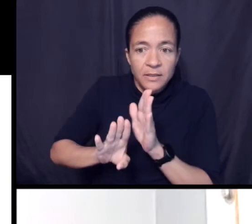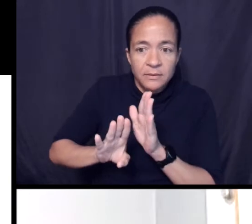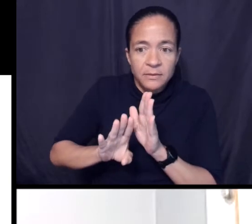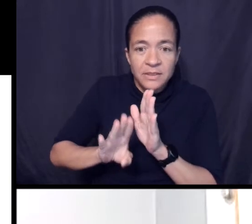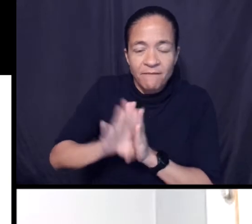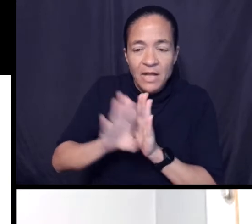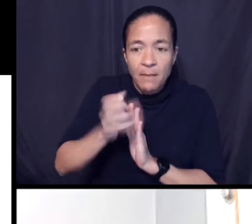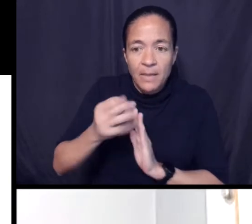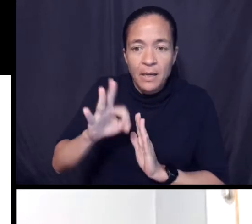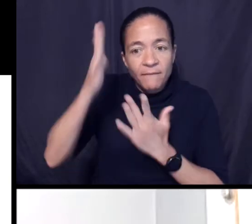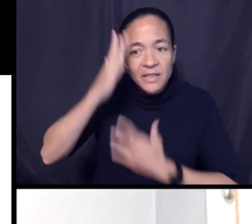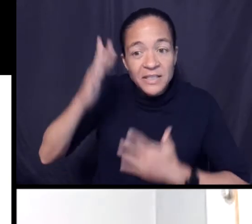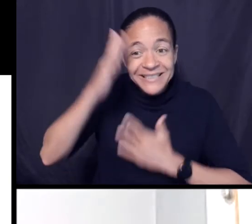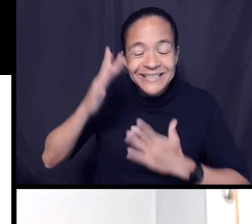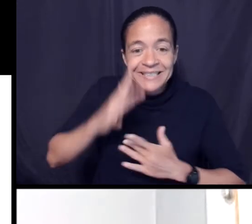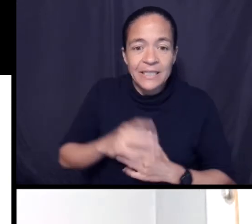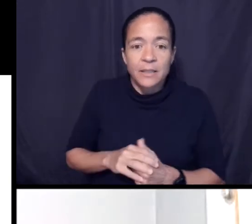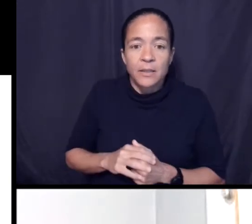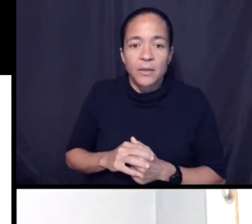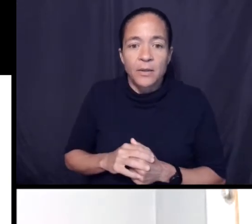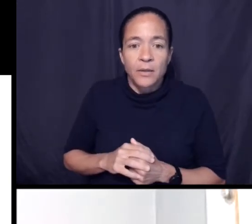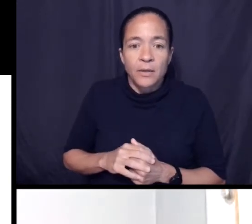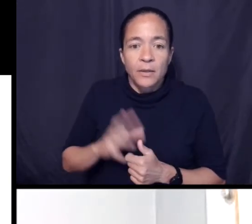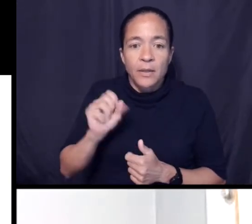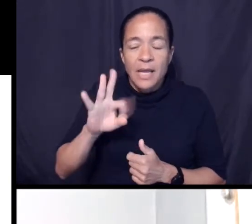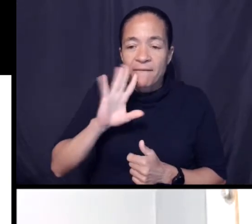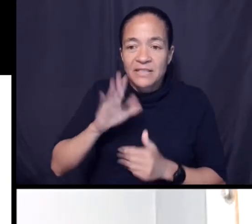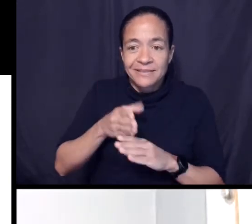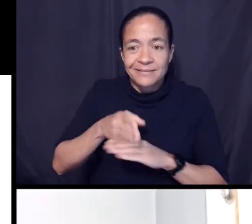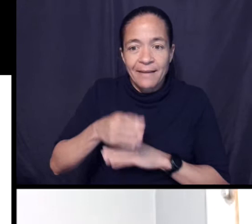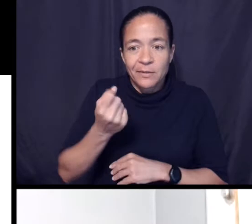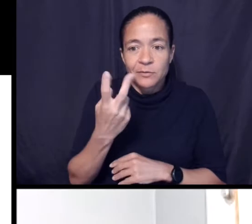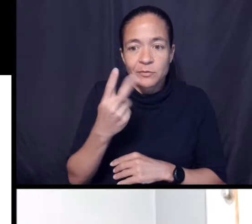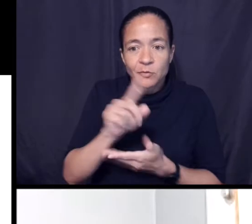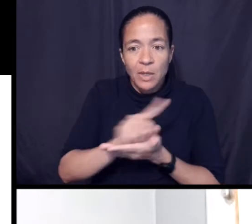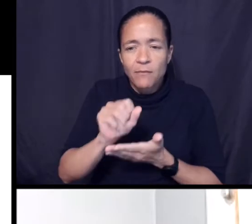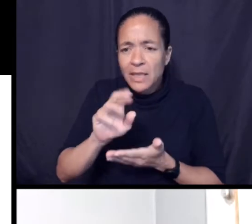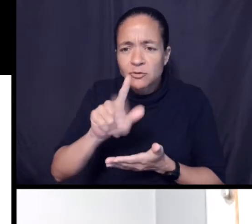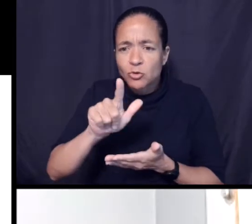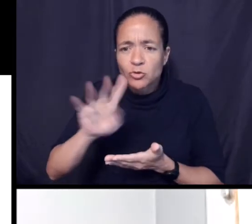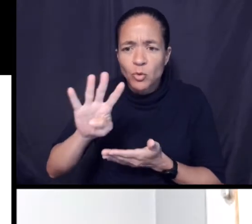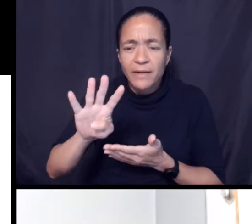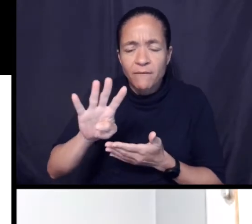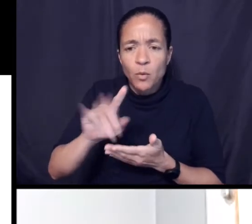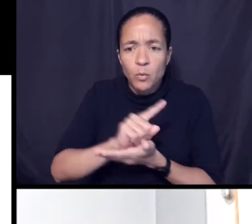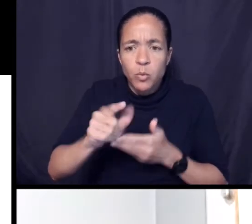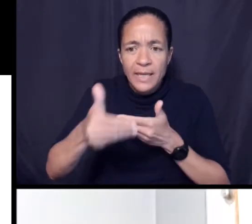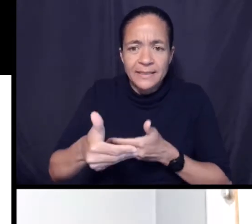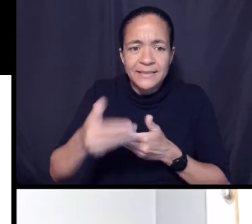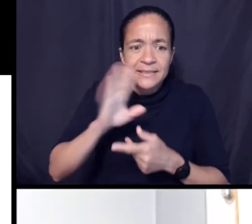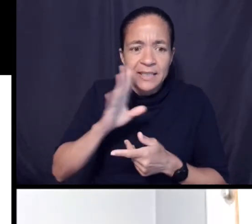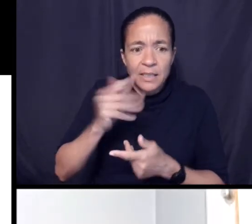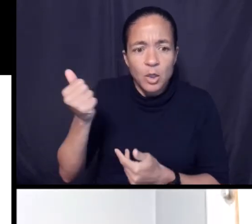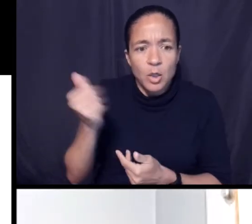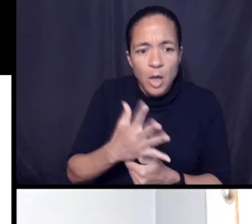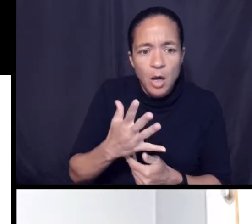development of the fetus. If it is within the first 12 to 24 weeks gestation, it can cause neuronal migration